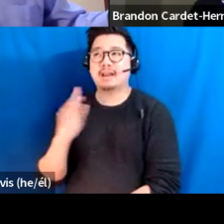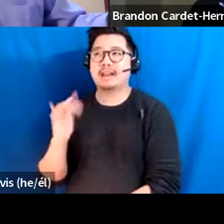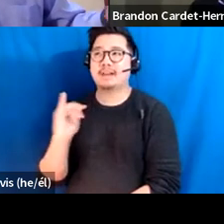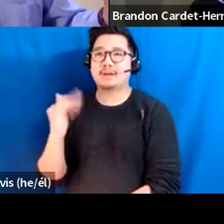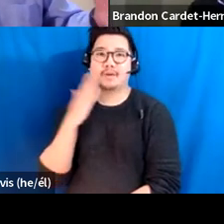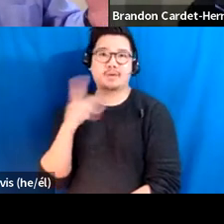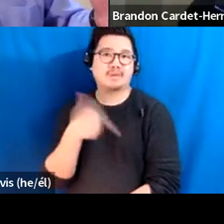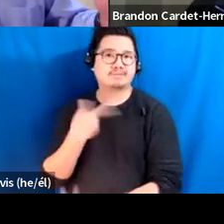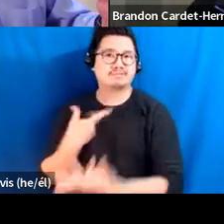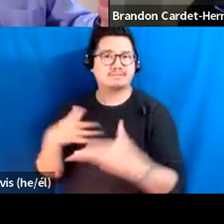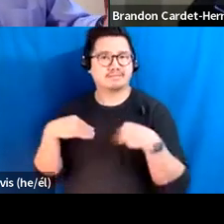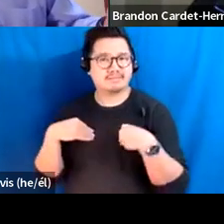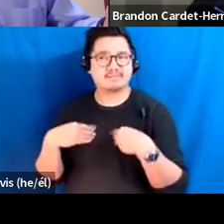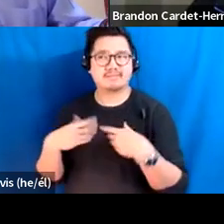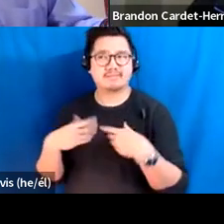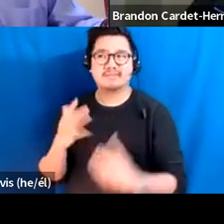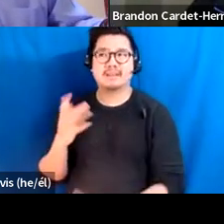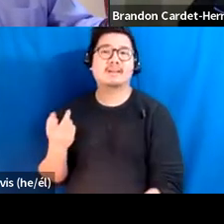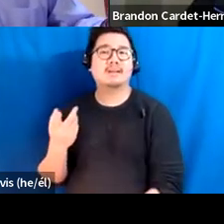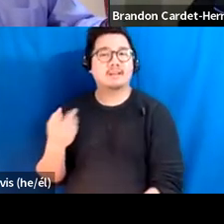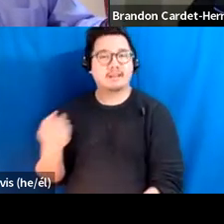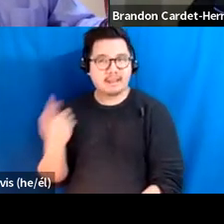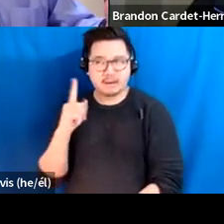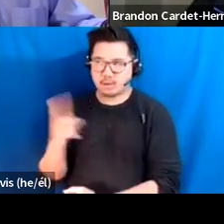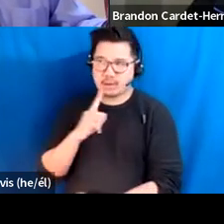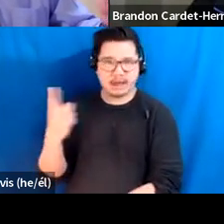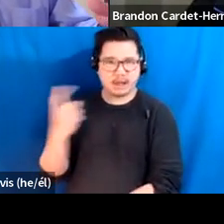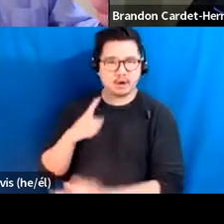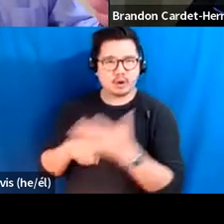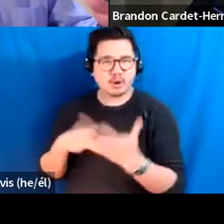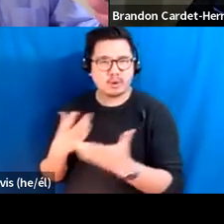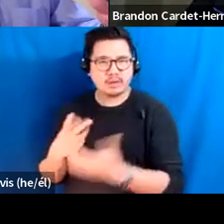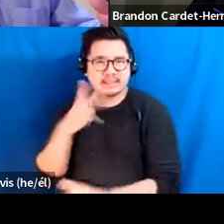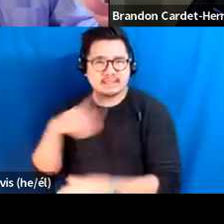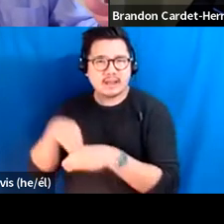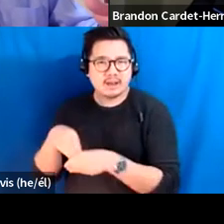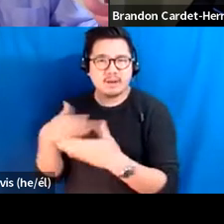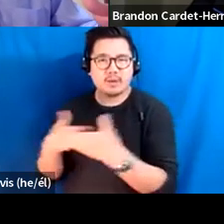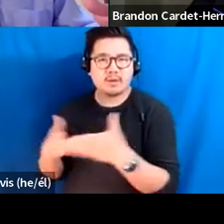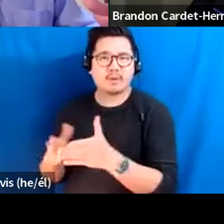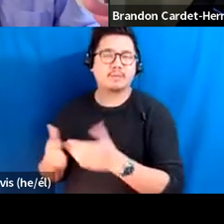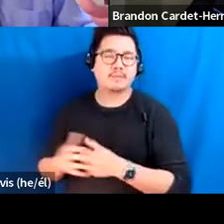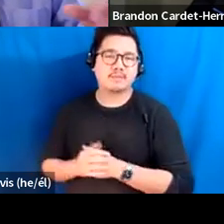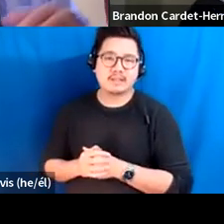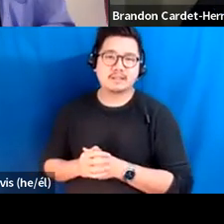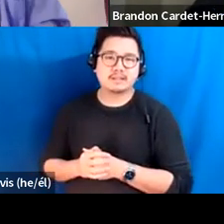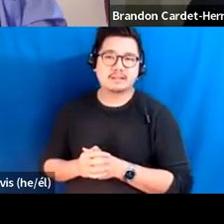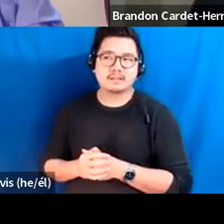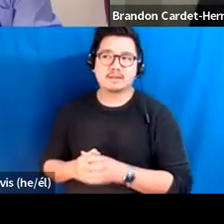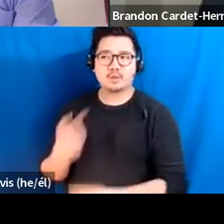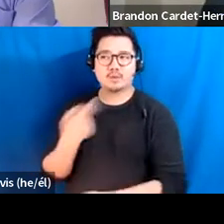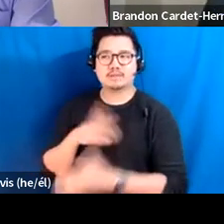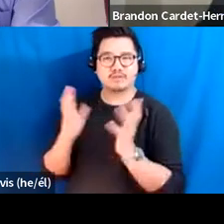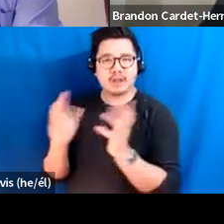yesterday saying what do you want to see in this room and i was just having that conversation with with uh some of the team leaders